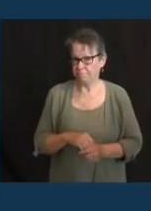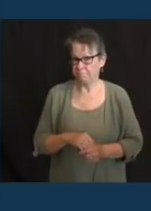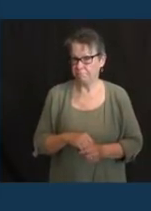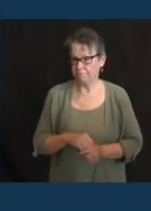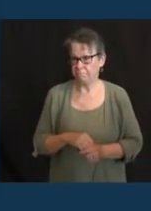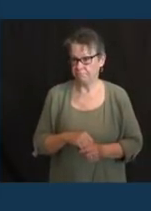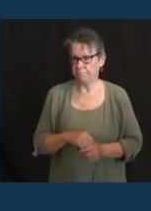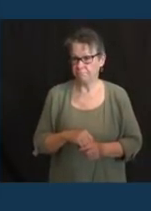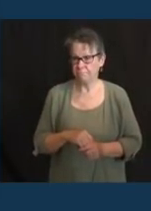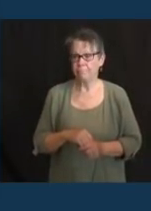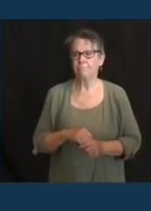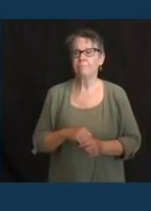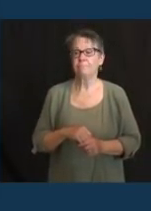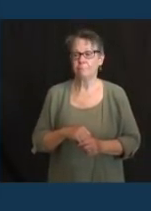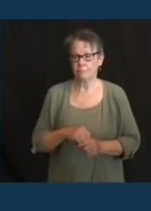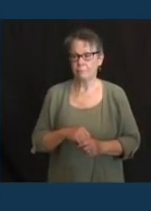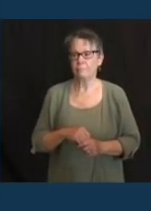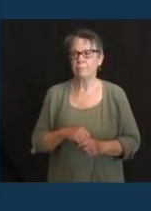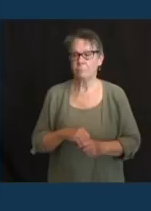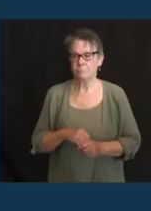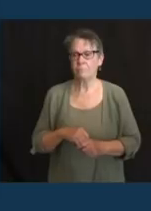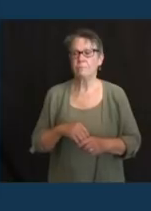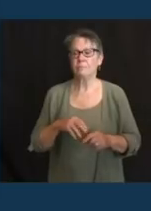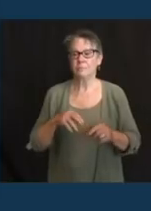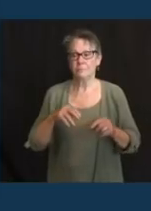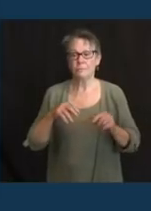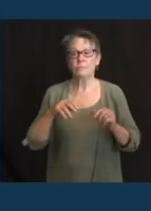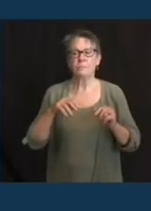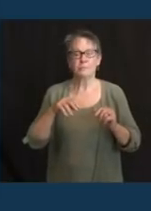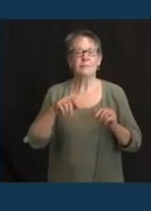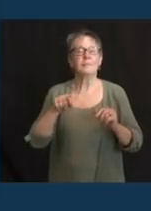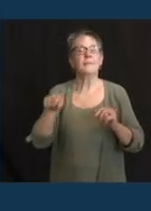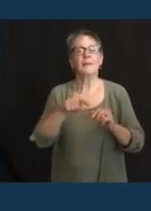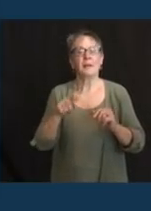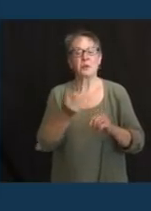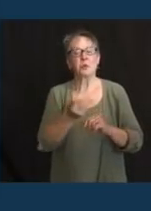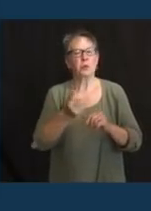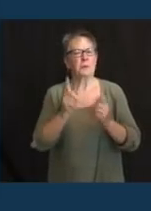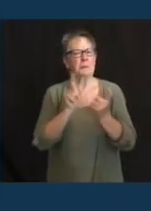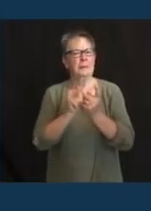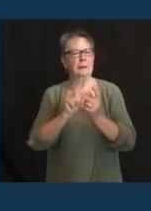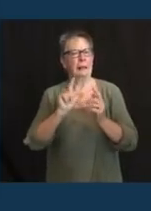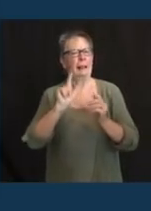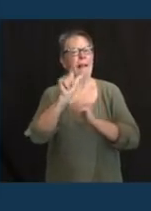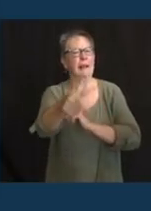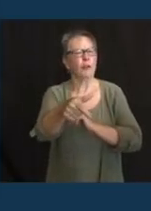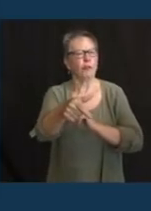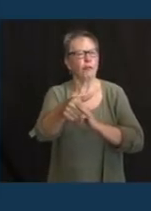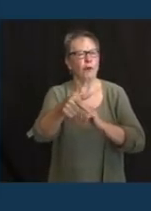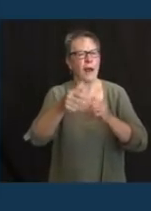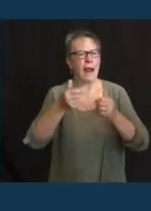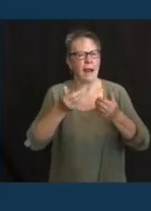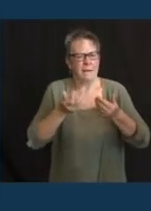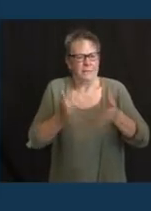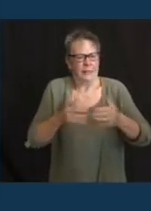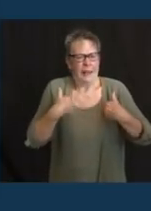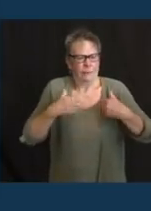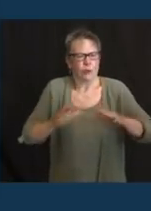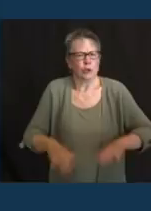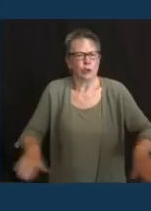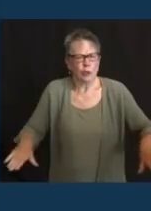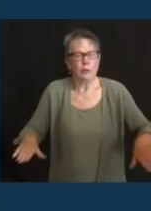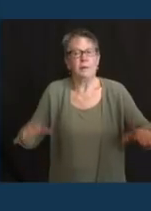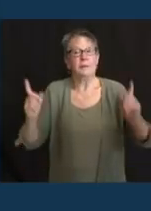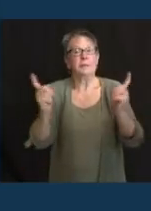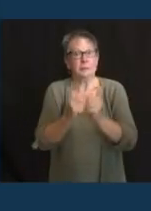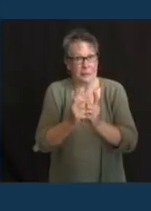as their own all the same. Sid and Mickey were inseparable until the end, and I was told this by I think it was